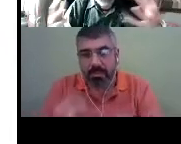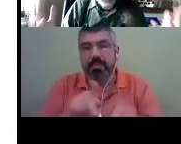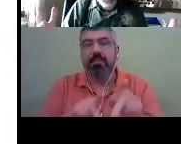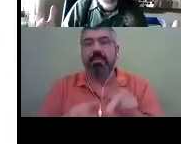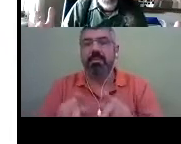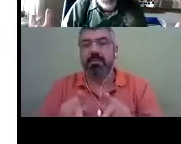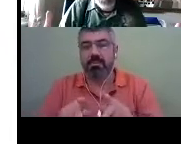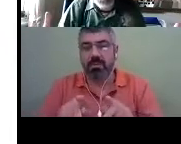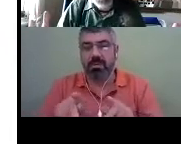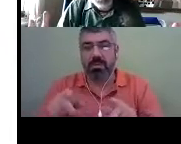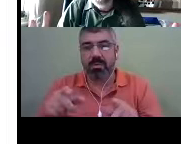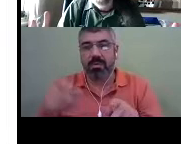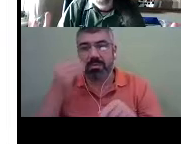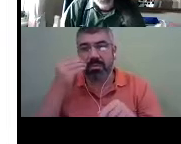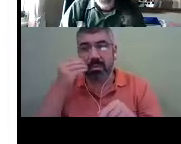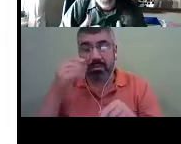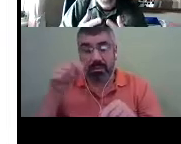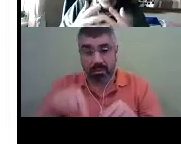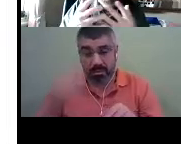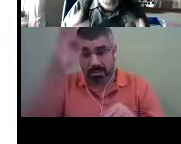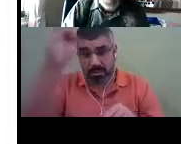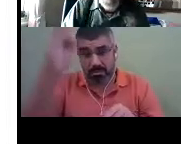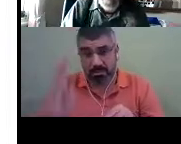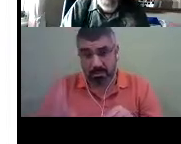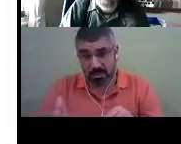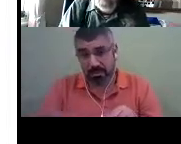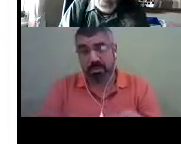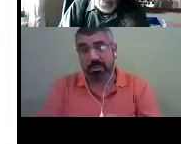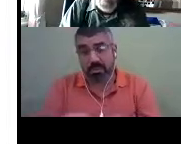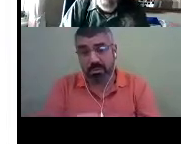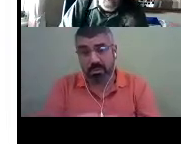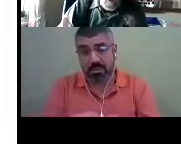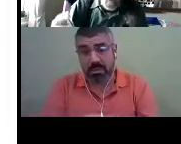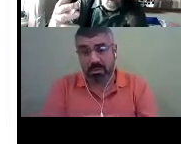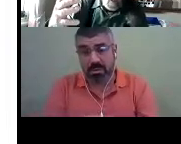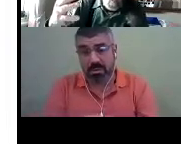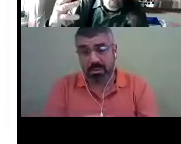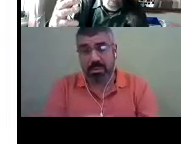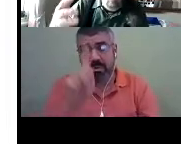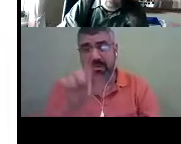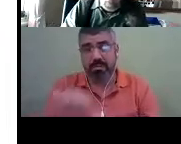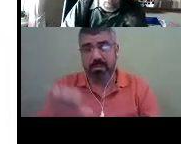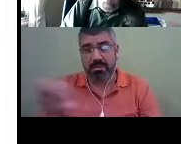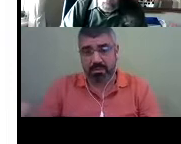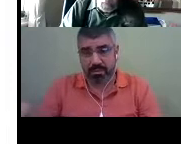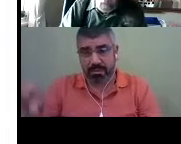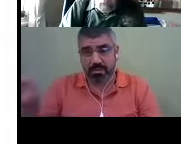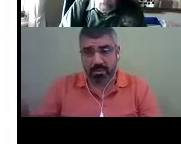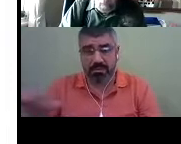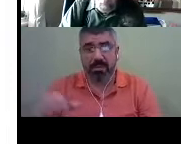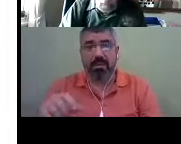a Brazilian form of socialism. And all they were saying in 1979 is they wanted to build